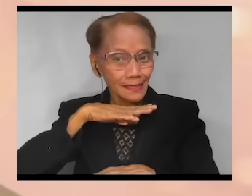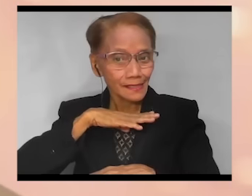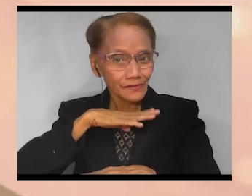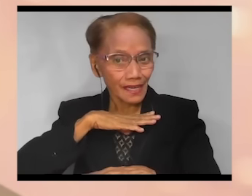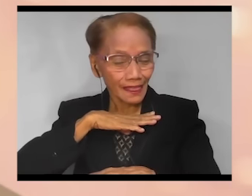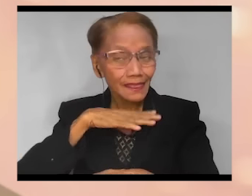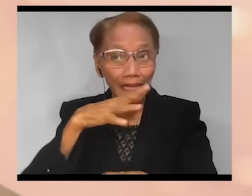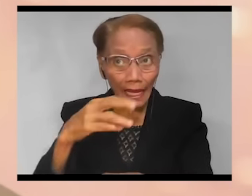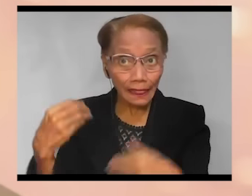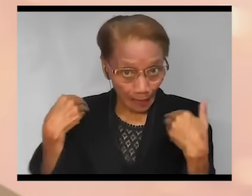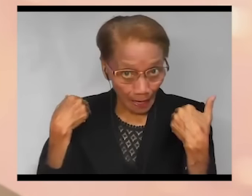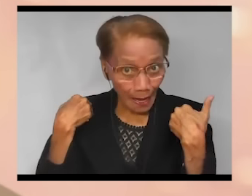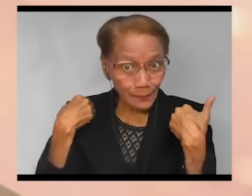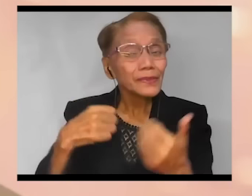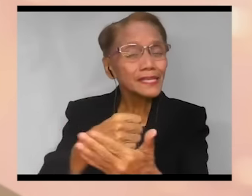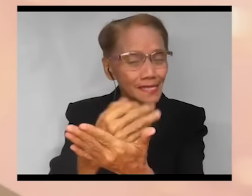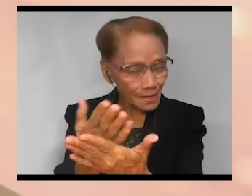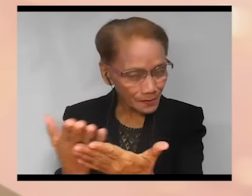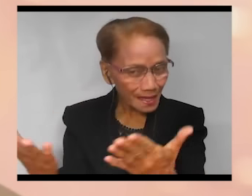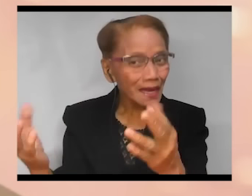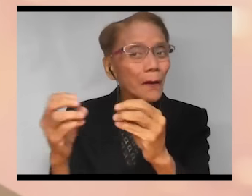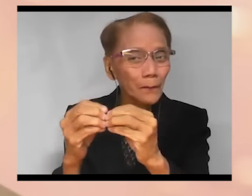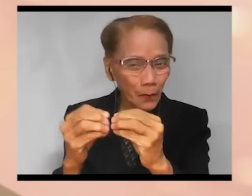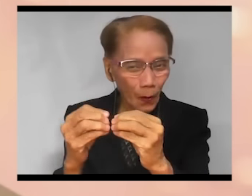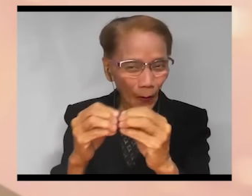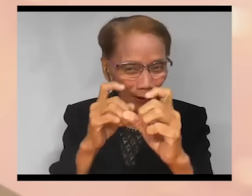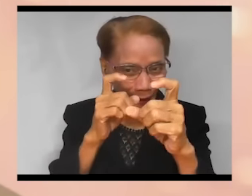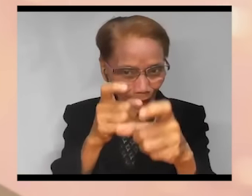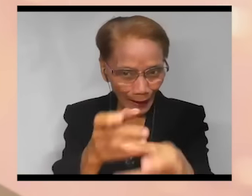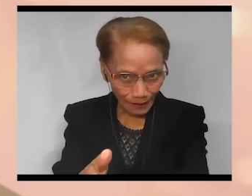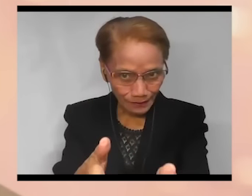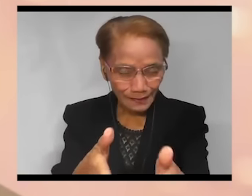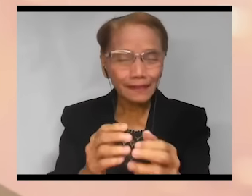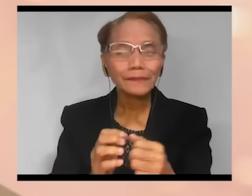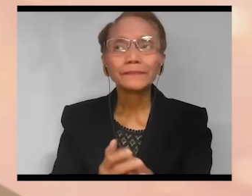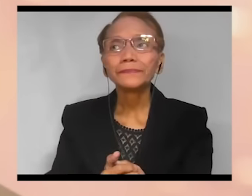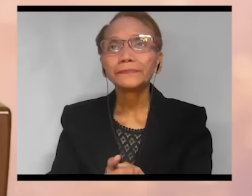and there is something more left.